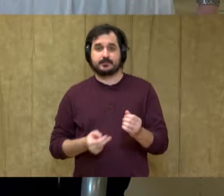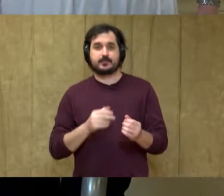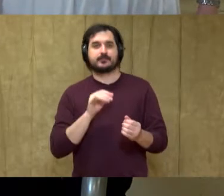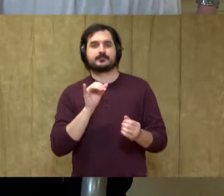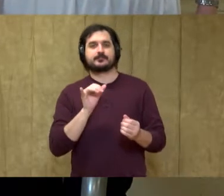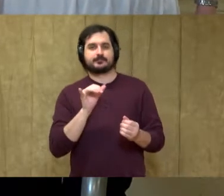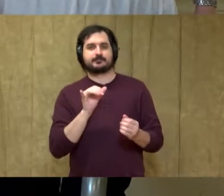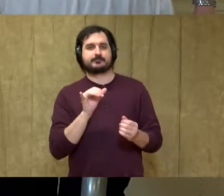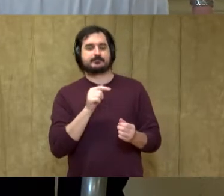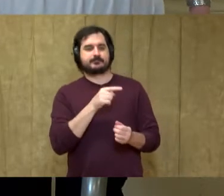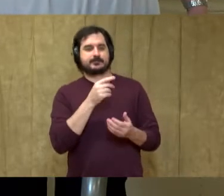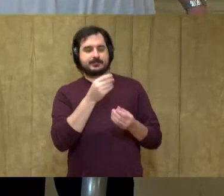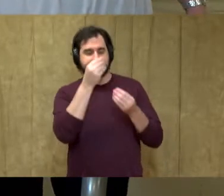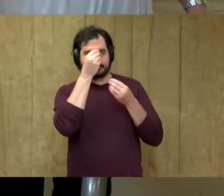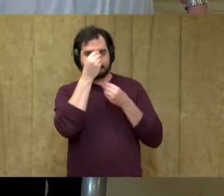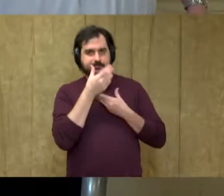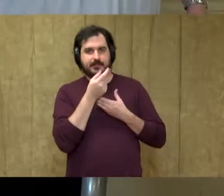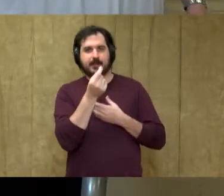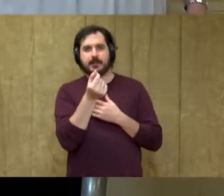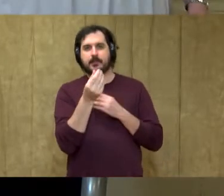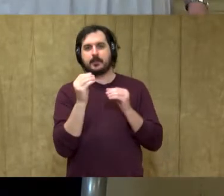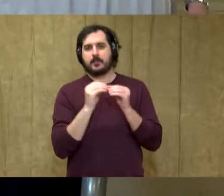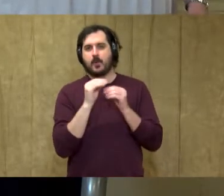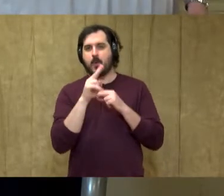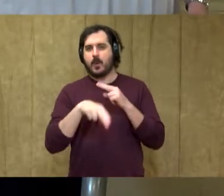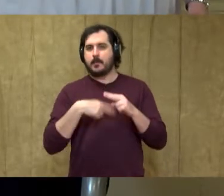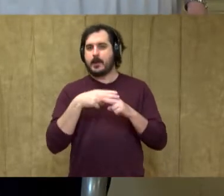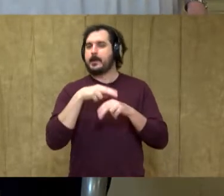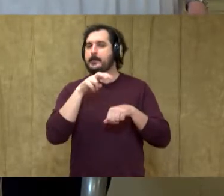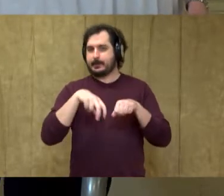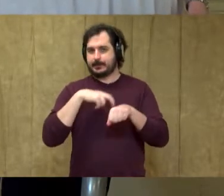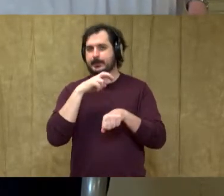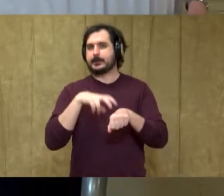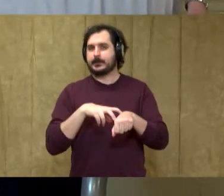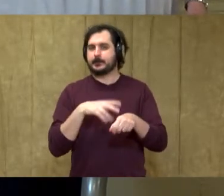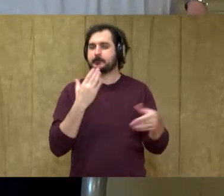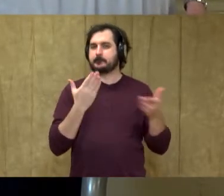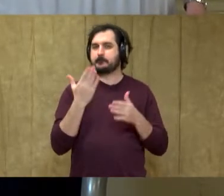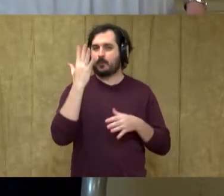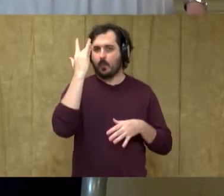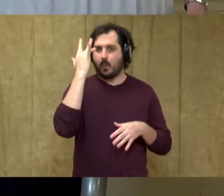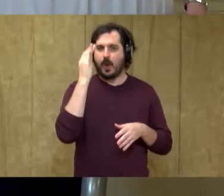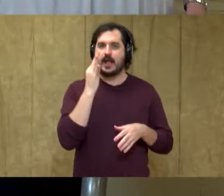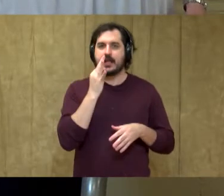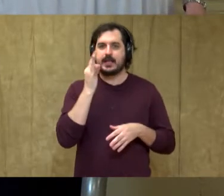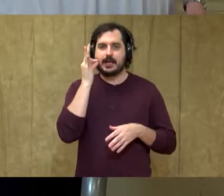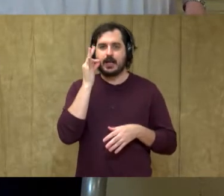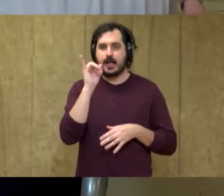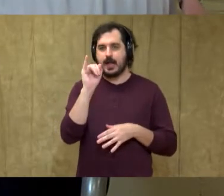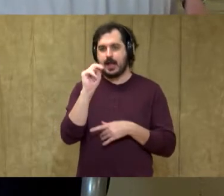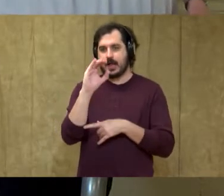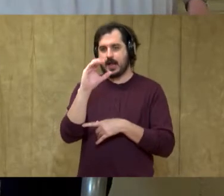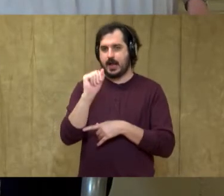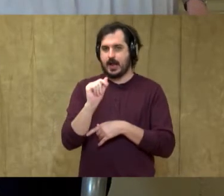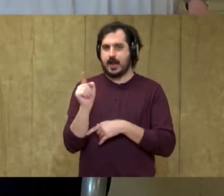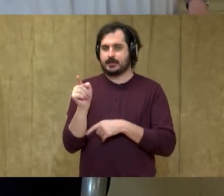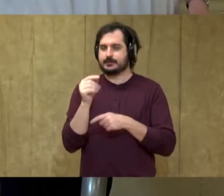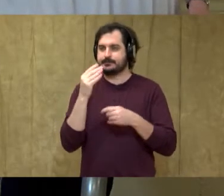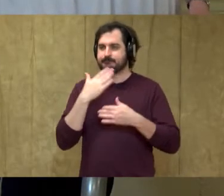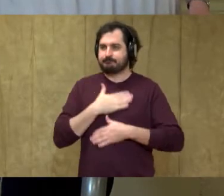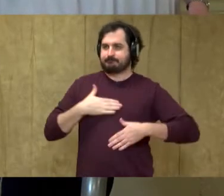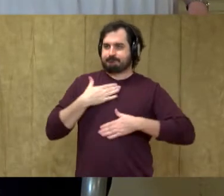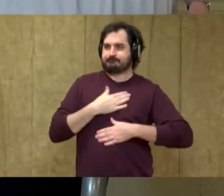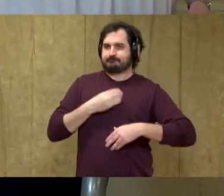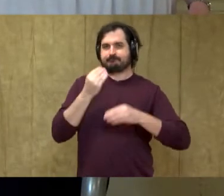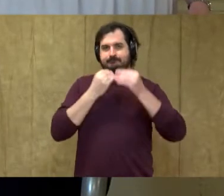the Incas enjoyed eating them and why they continued eating them. So while they were